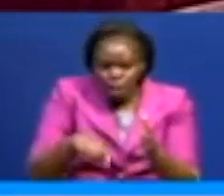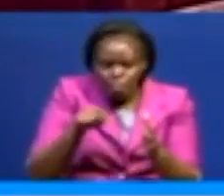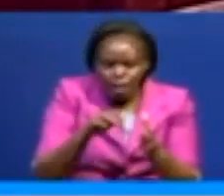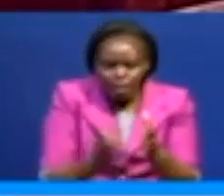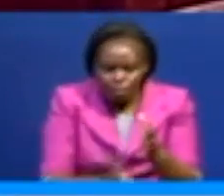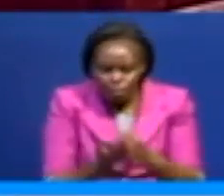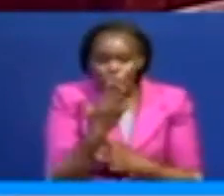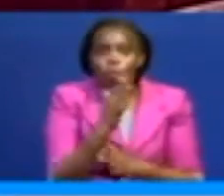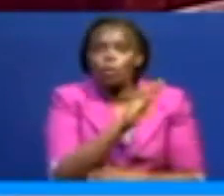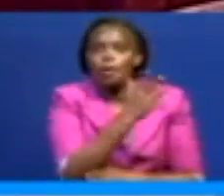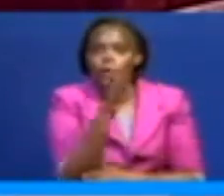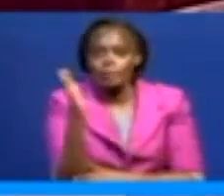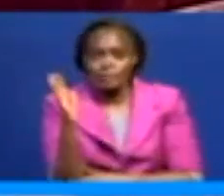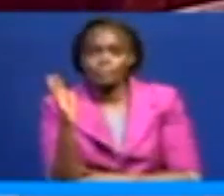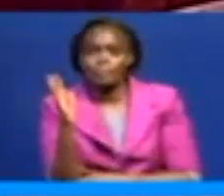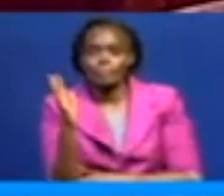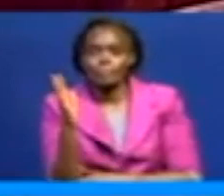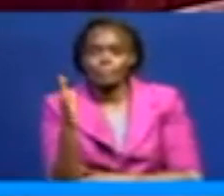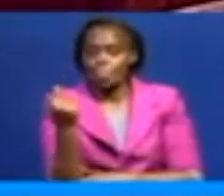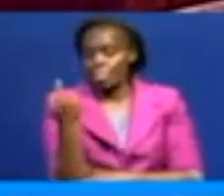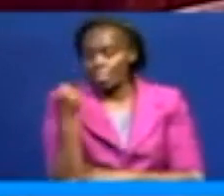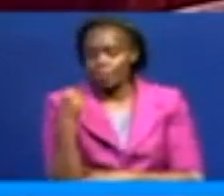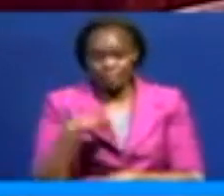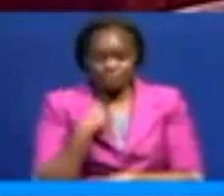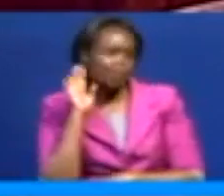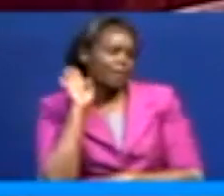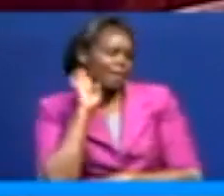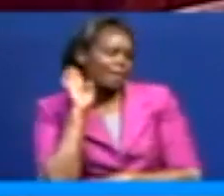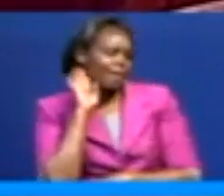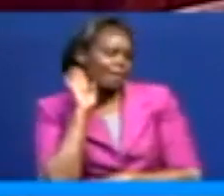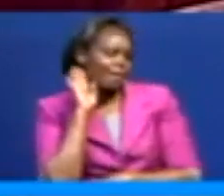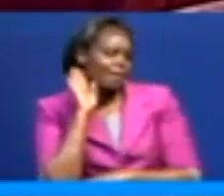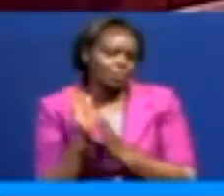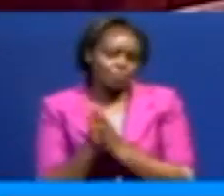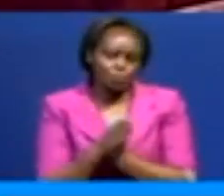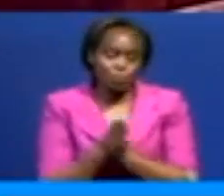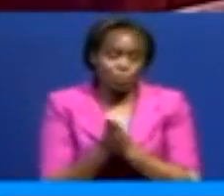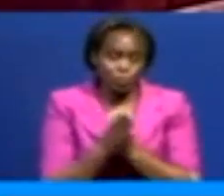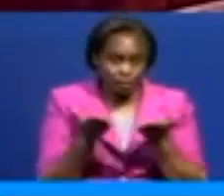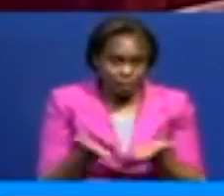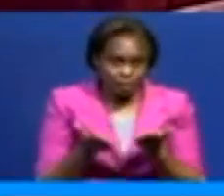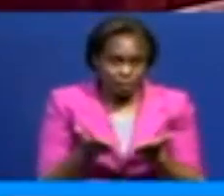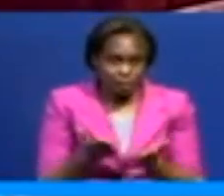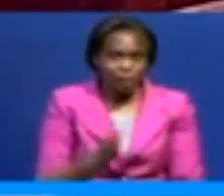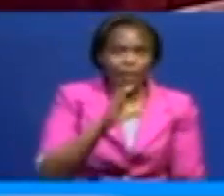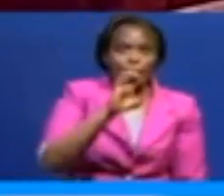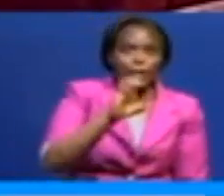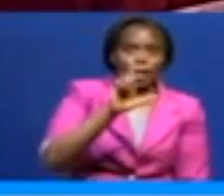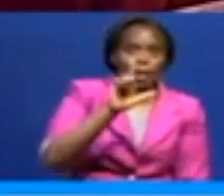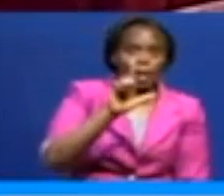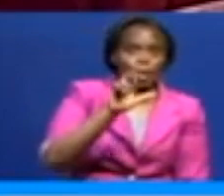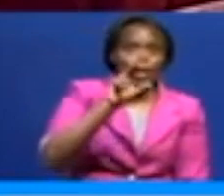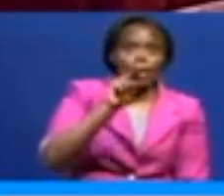Speaker, I heard yesterday, and I've been hearing this story, that El Nino is on the